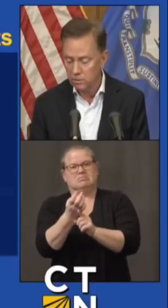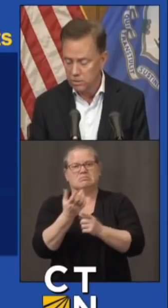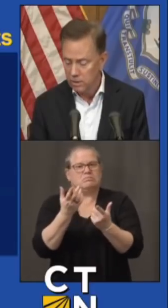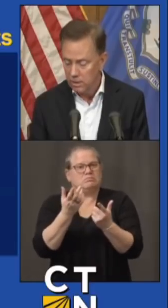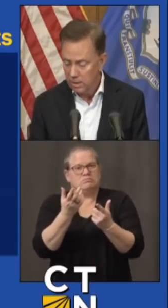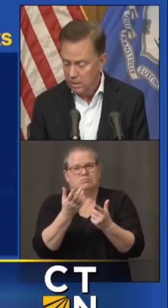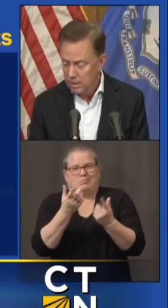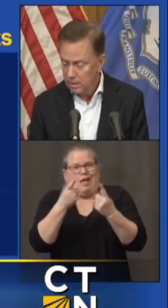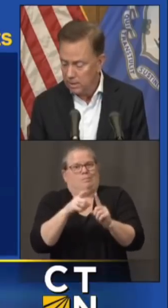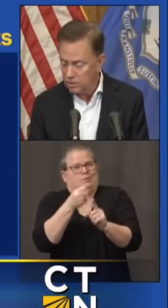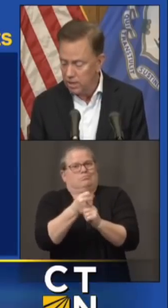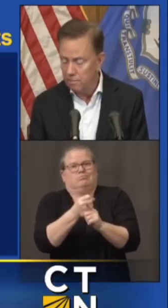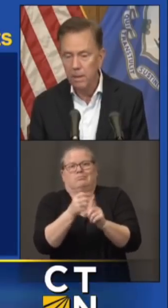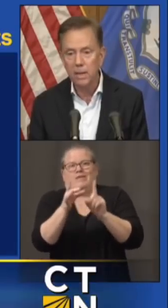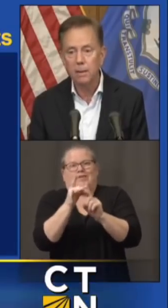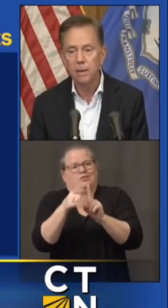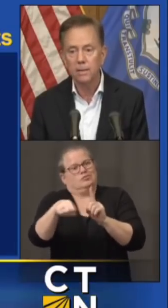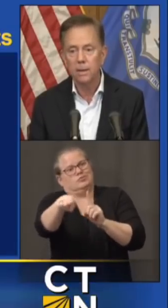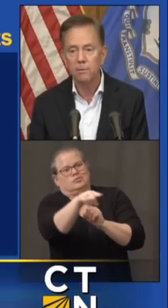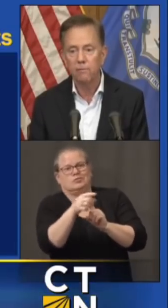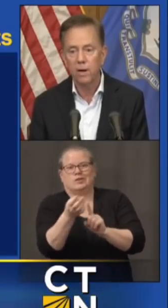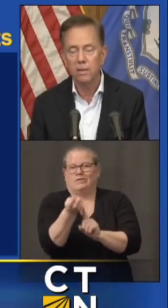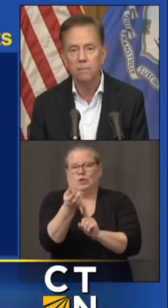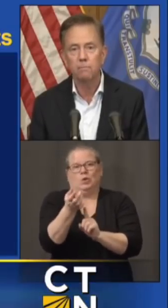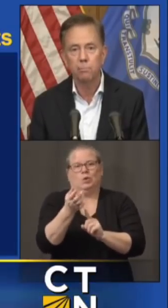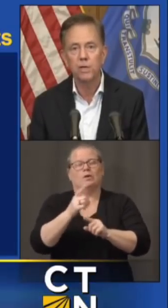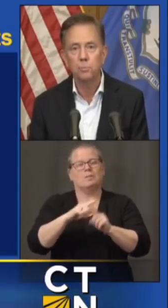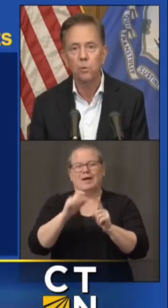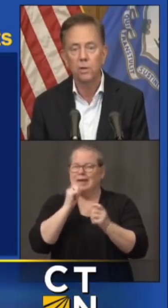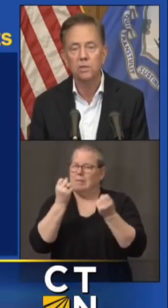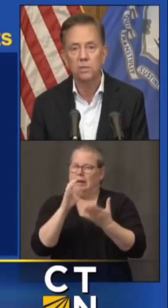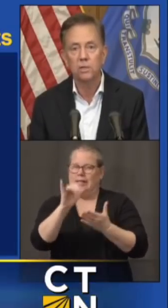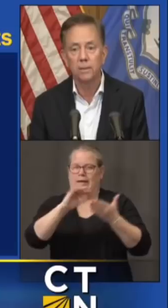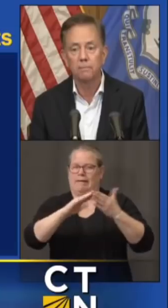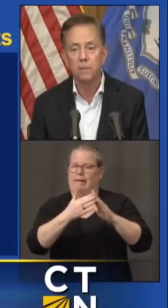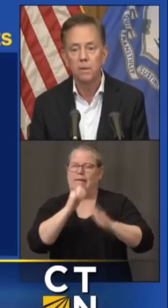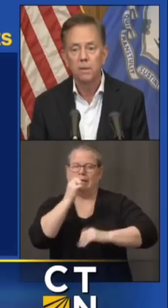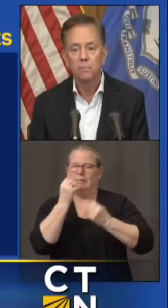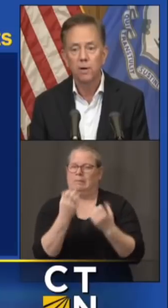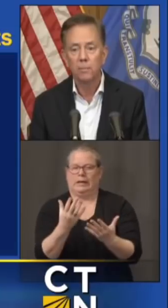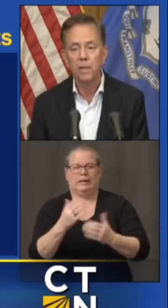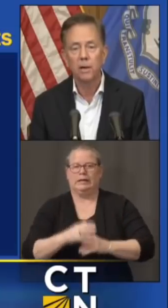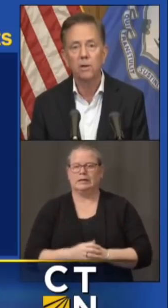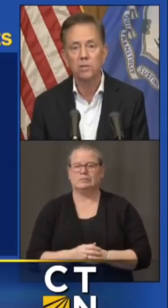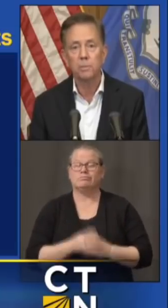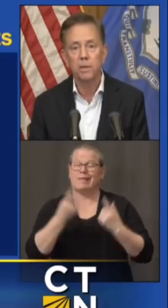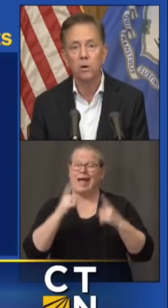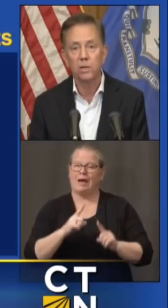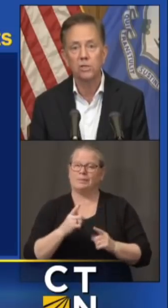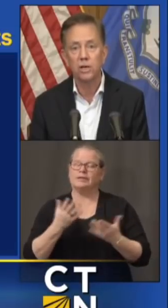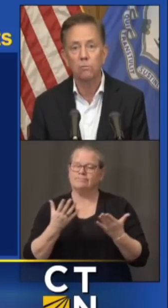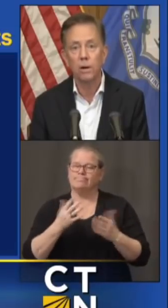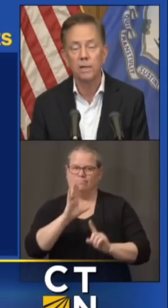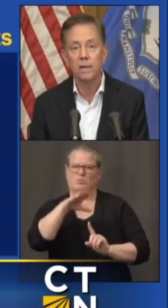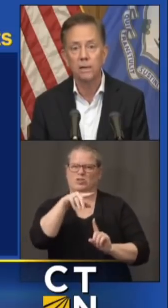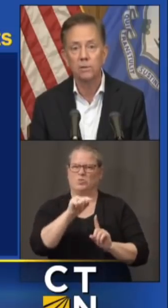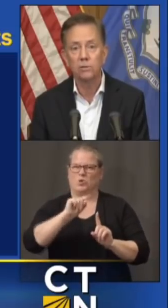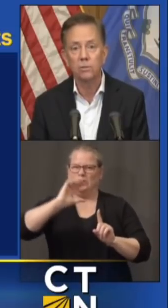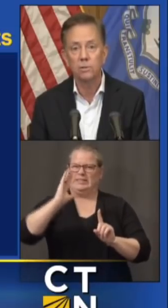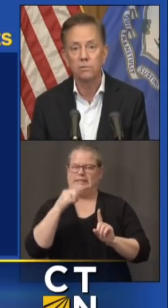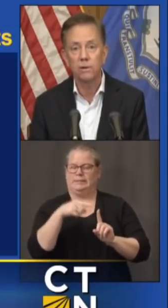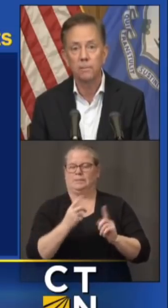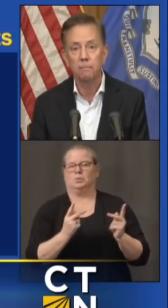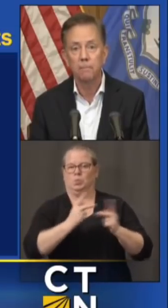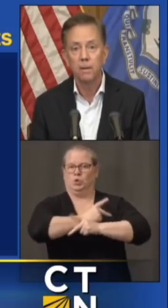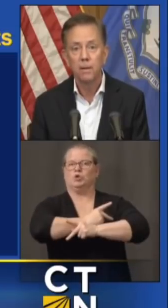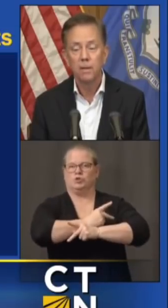but there's not many. I'm afraid that Bridgeport is probably the area that's being hardest hit right now in